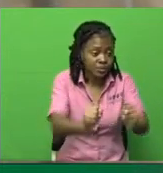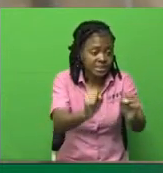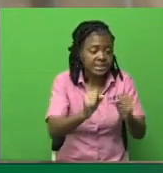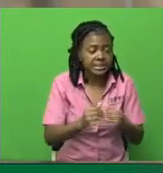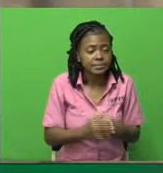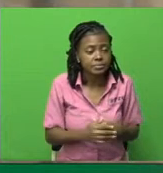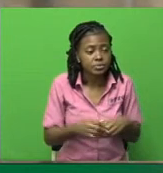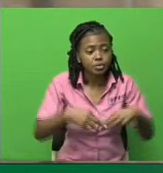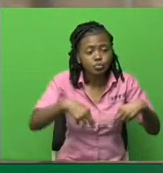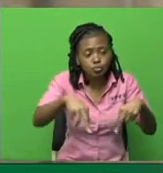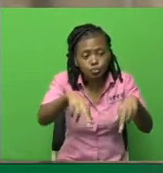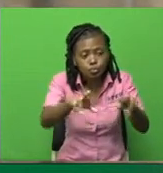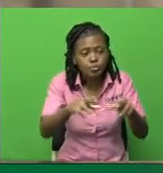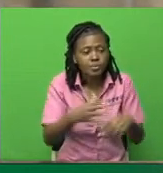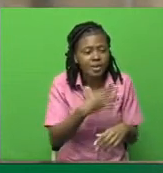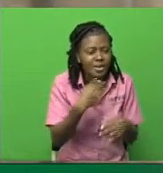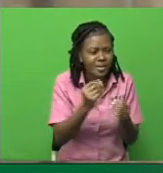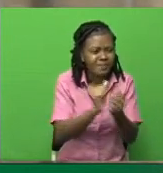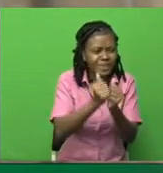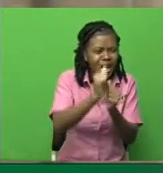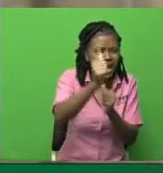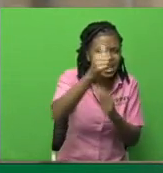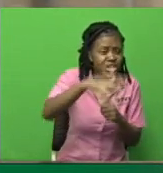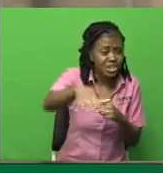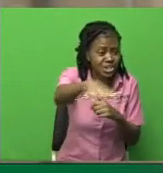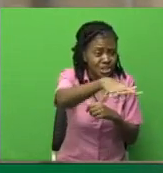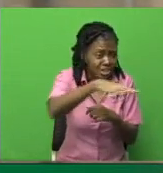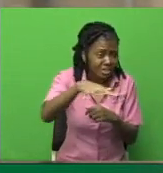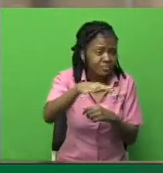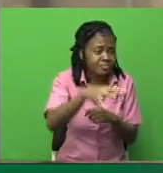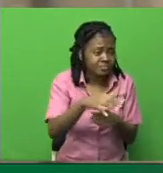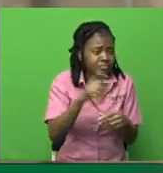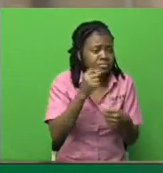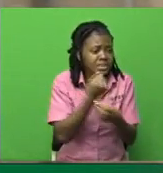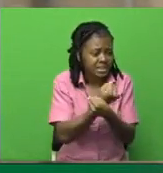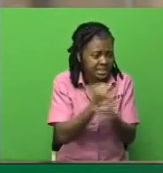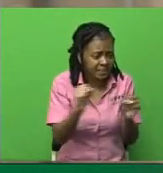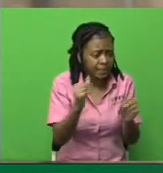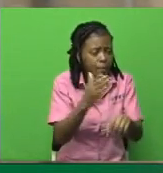and all our rural communities to improve our security